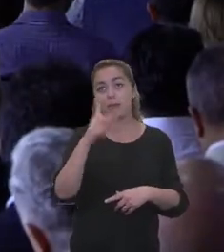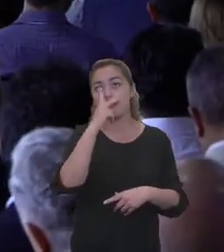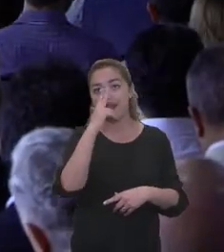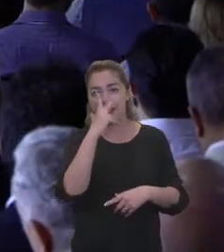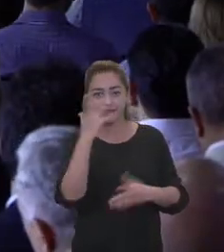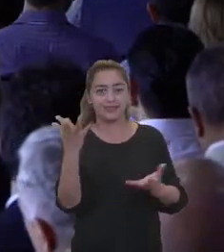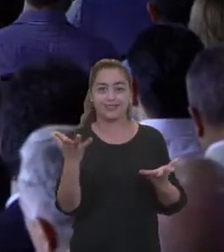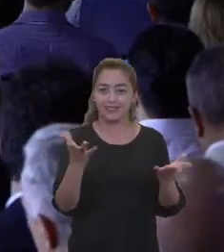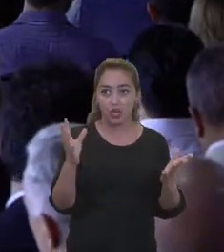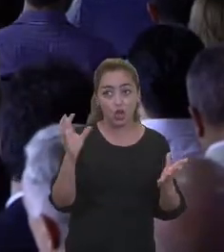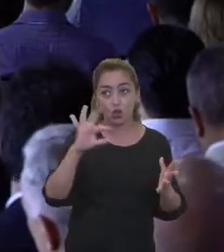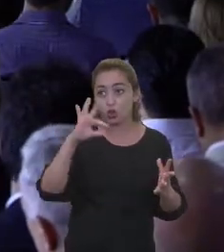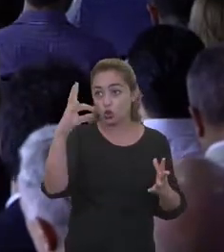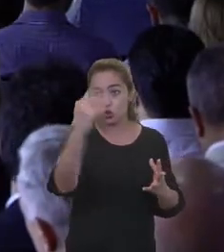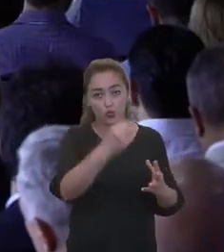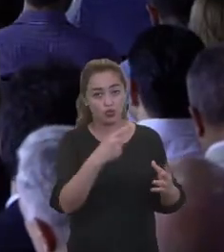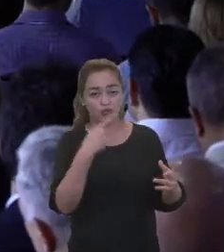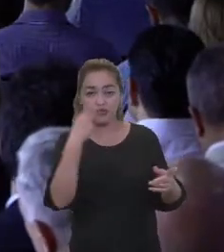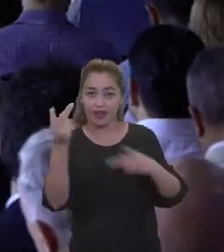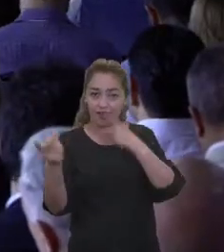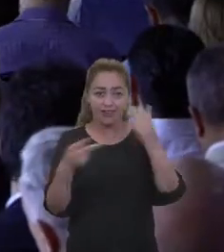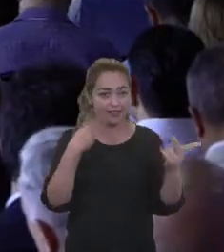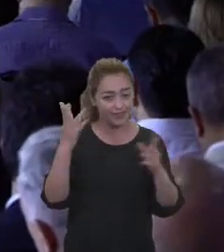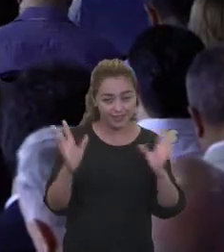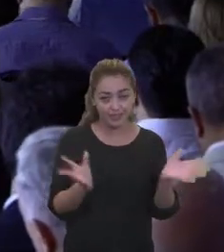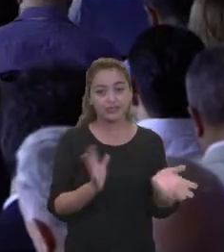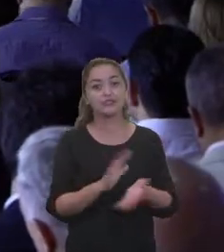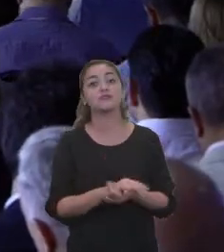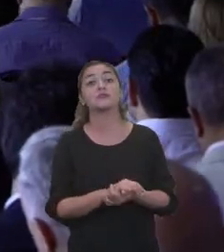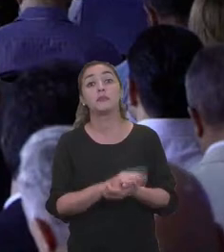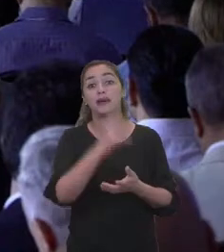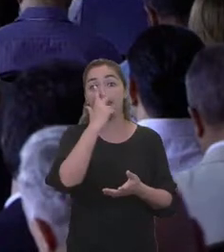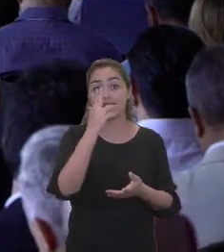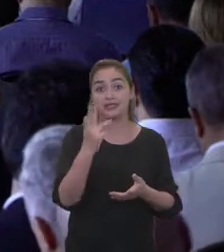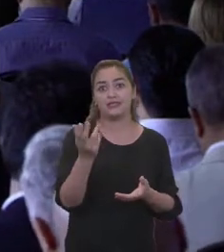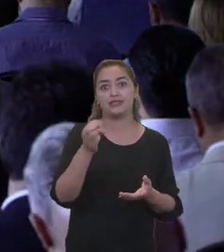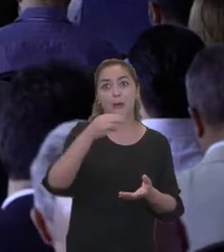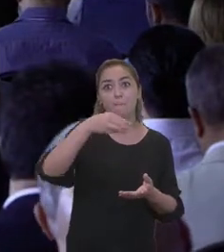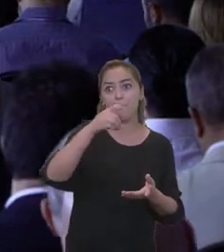5G is a fad. Everyone talks about it.